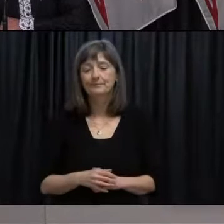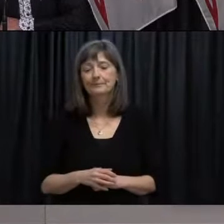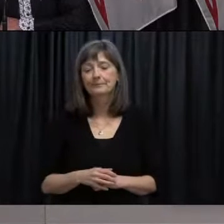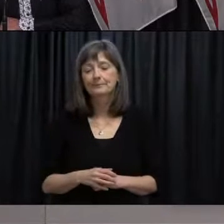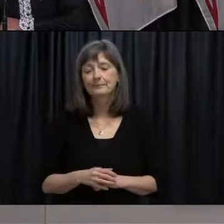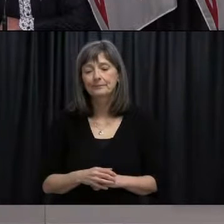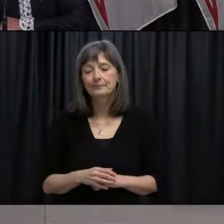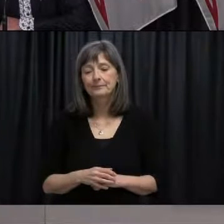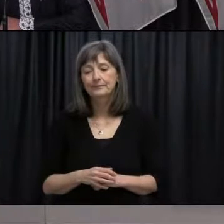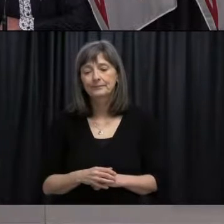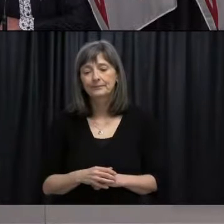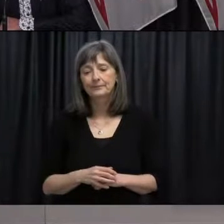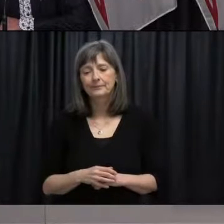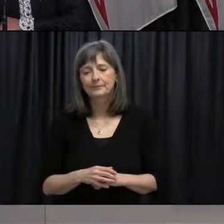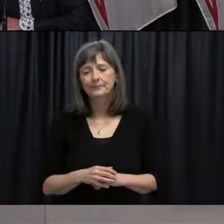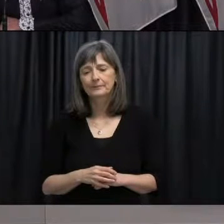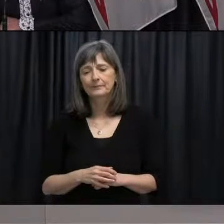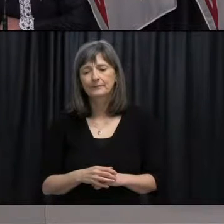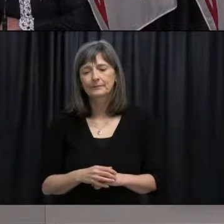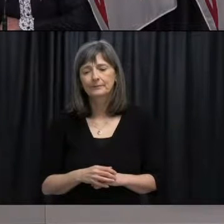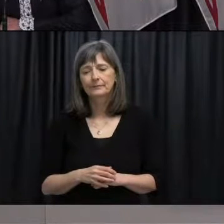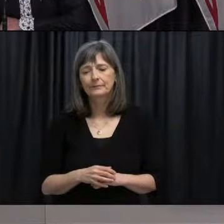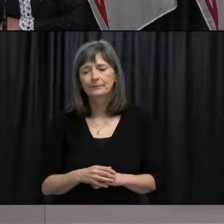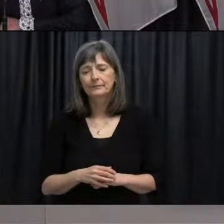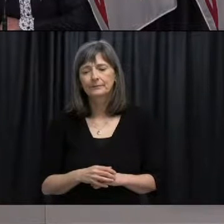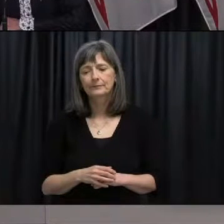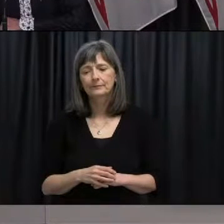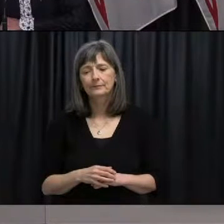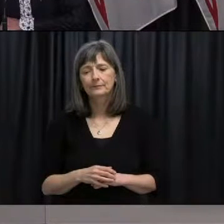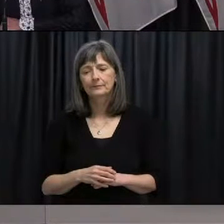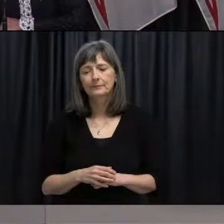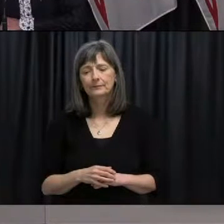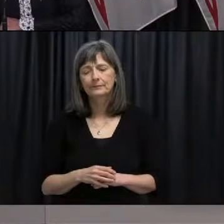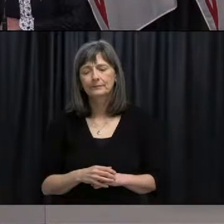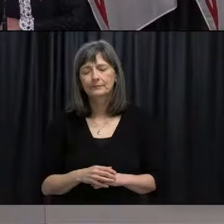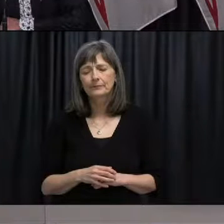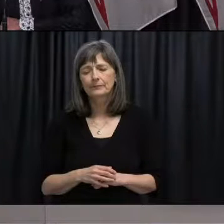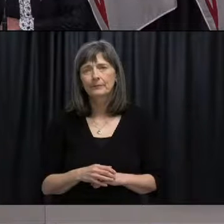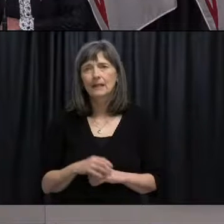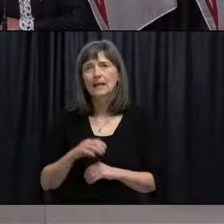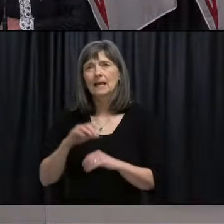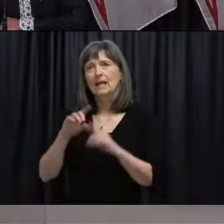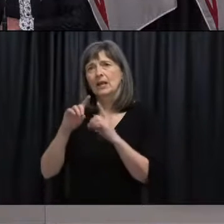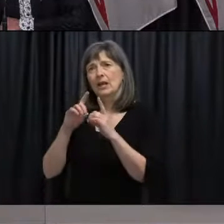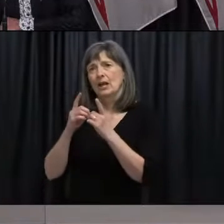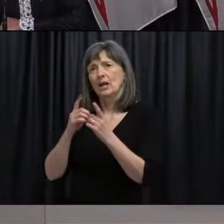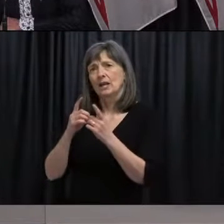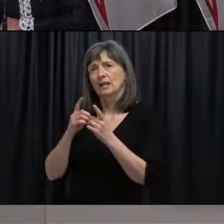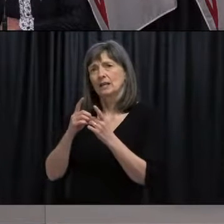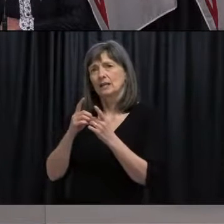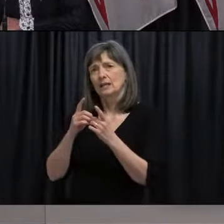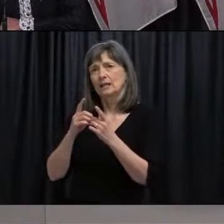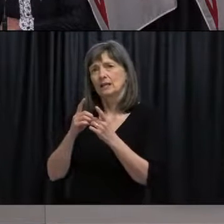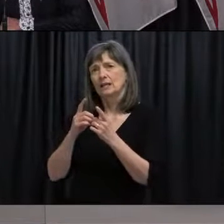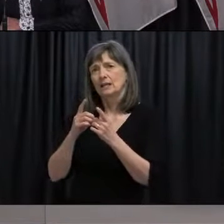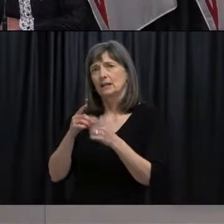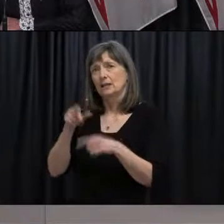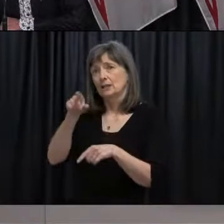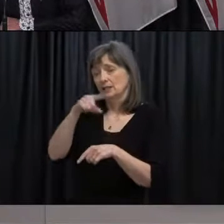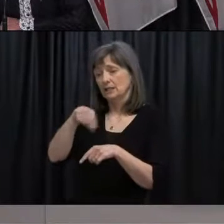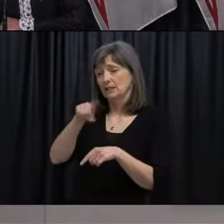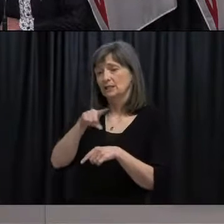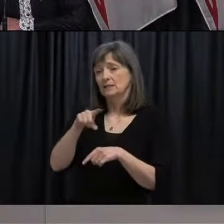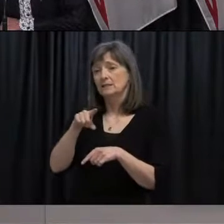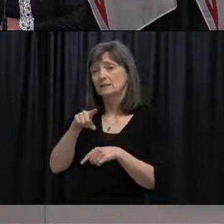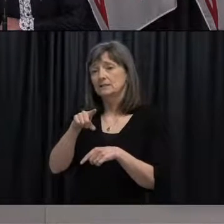quantify the increase that the Department or health authorities have noticed in terms of substance abuse and